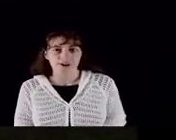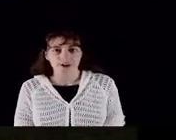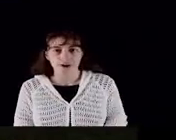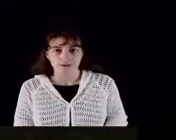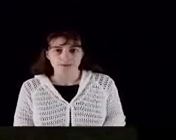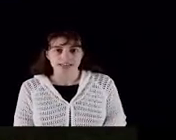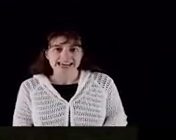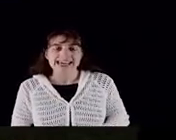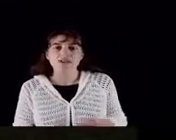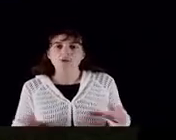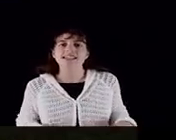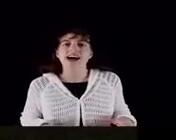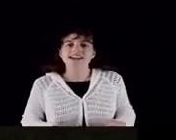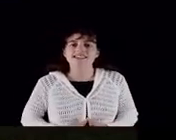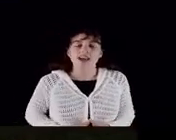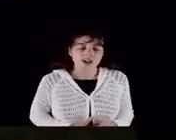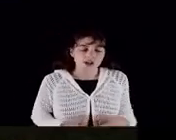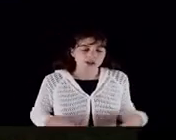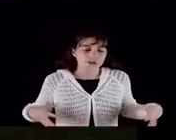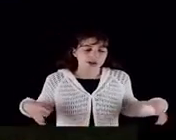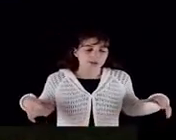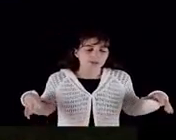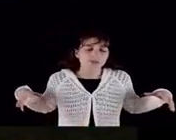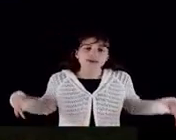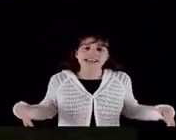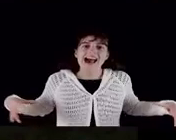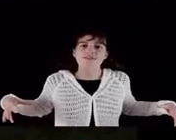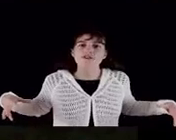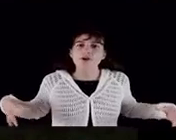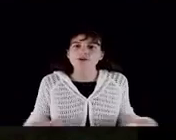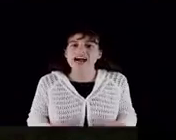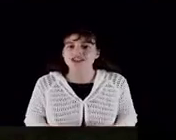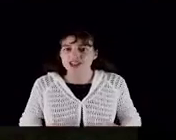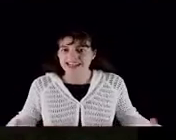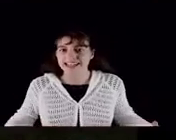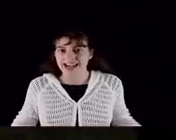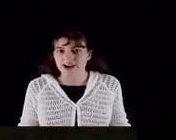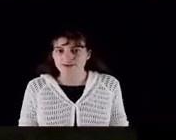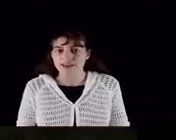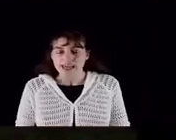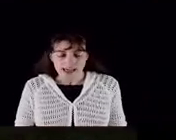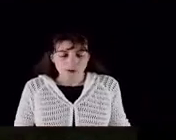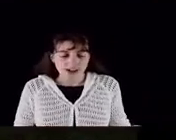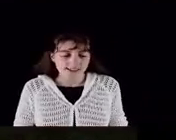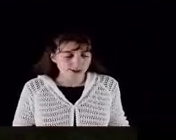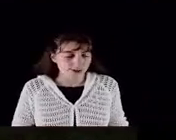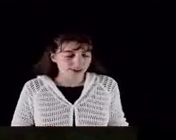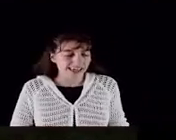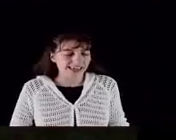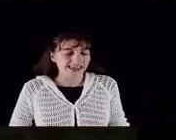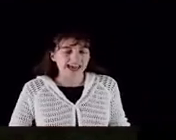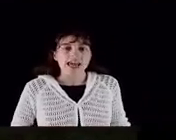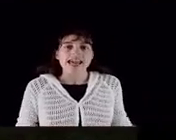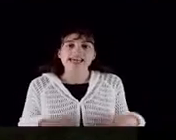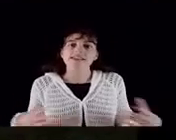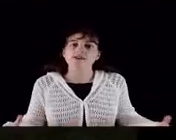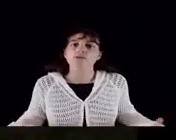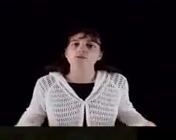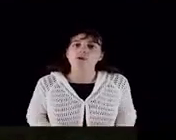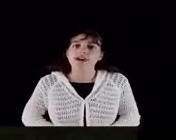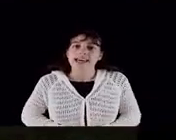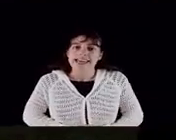of our homes. He is wanting us to really have no light shining out. He wants us to think that in